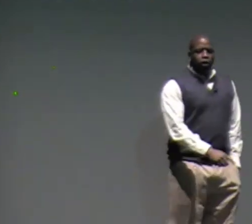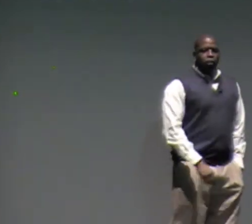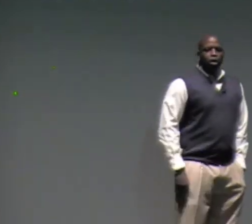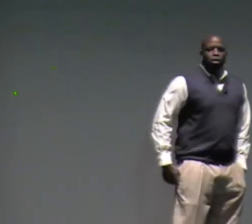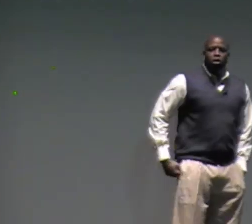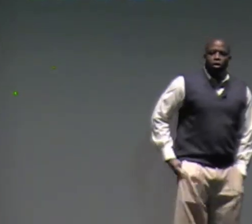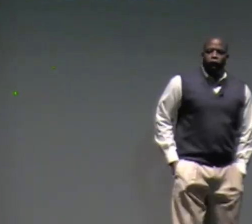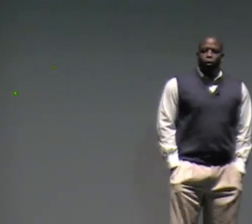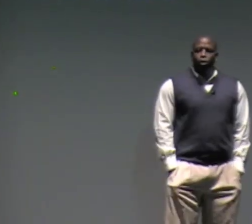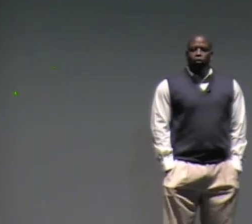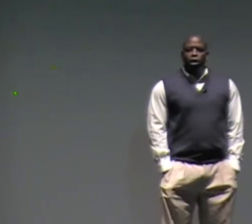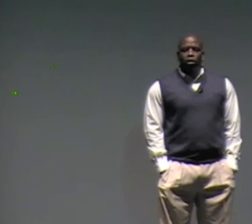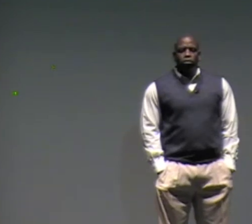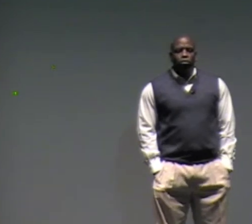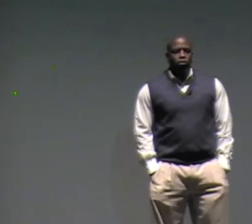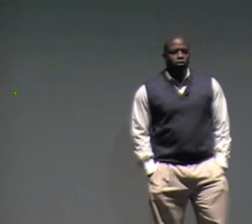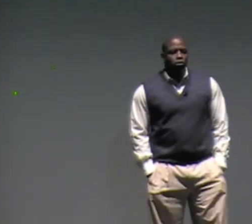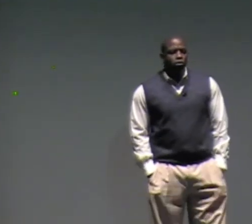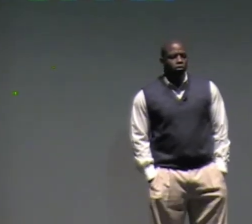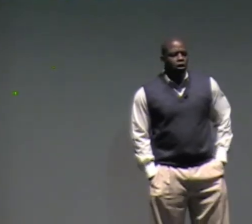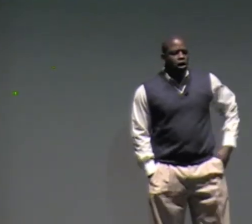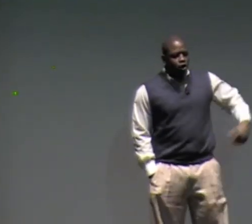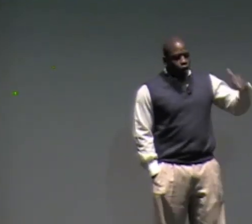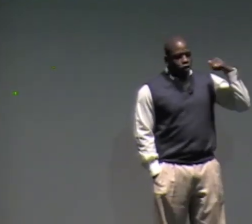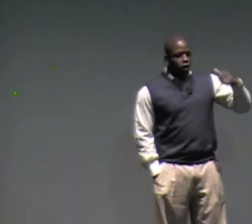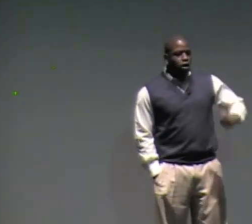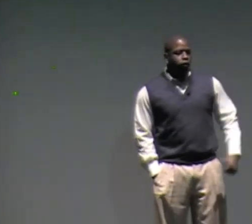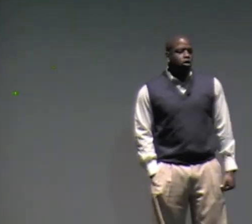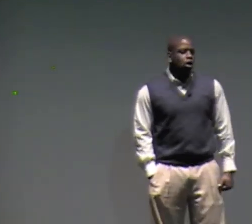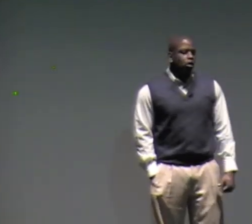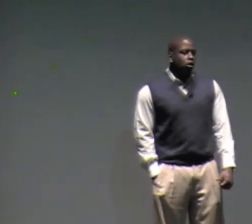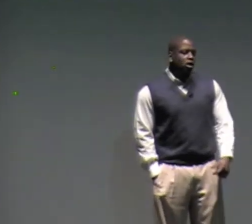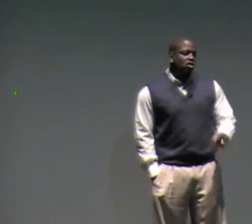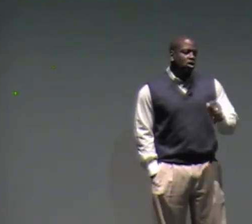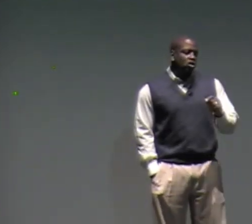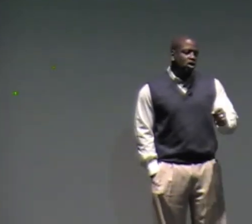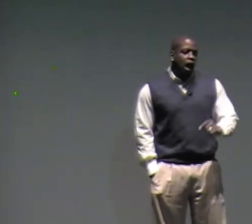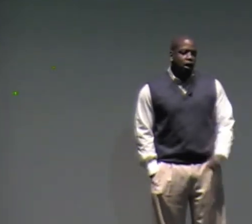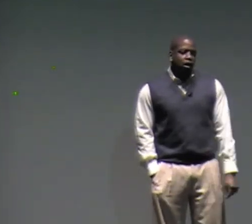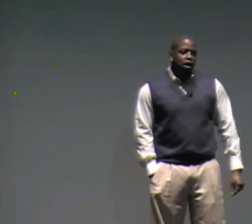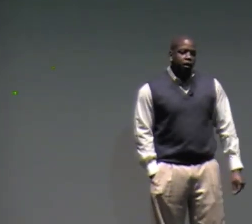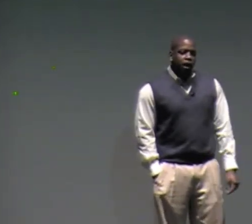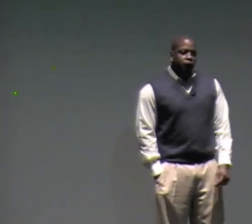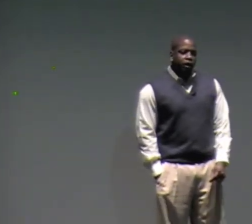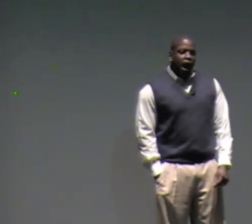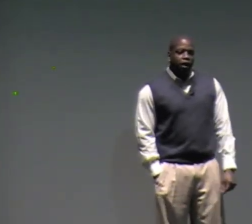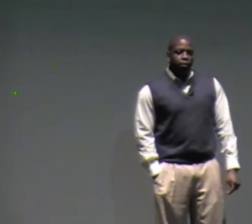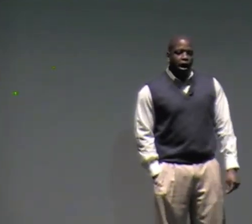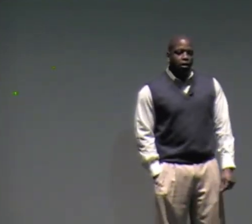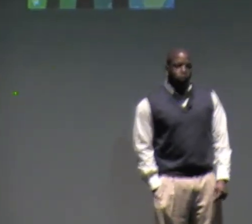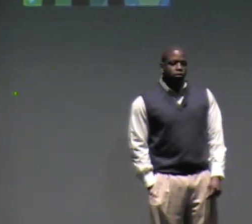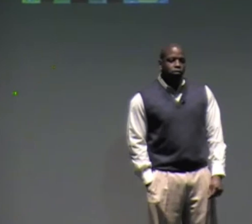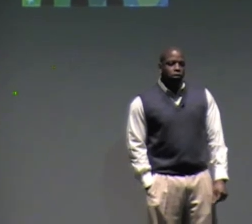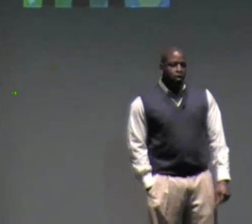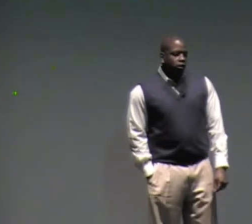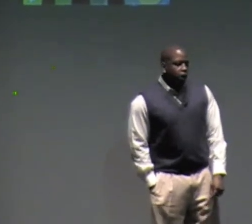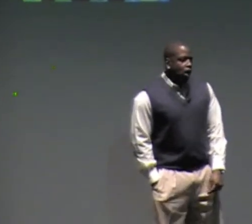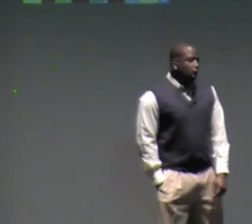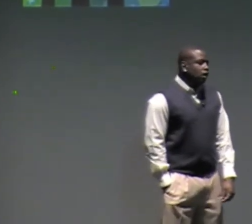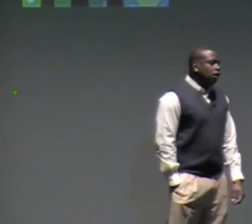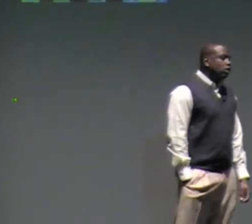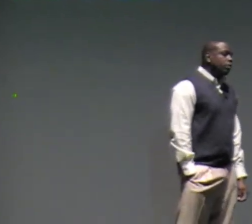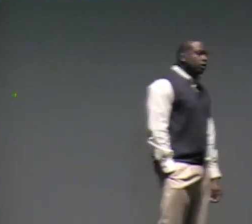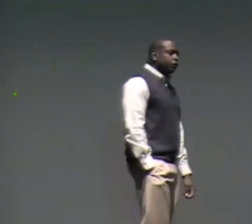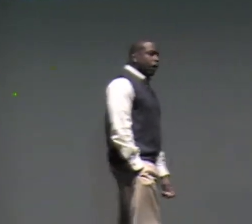whoa, I'm not giving up on you, don't give up on me." He turns, looks over his shoulder, and he sees the jockey that he forgot about.